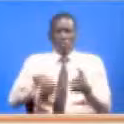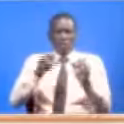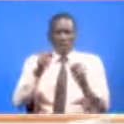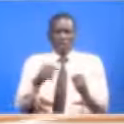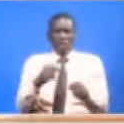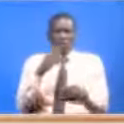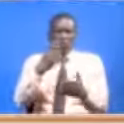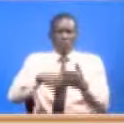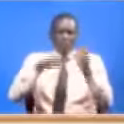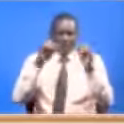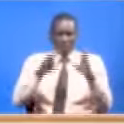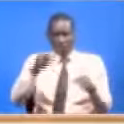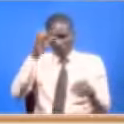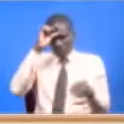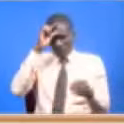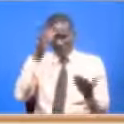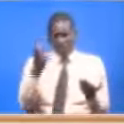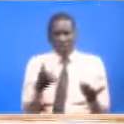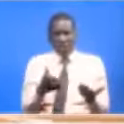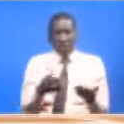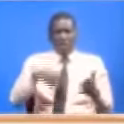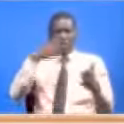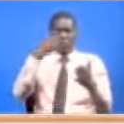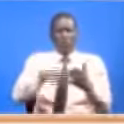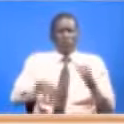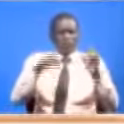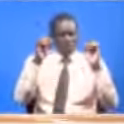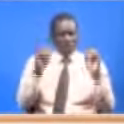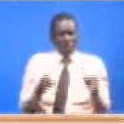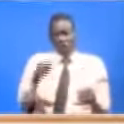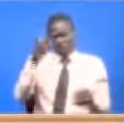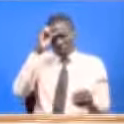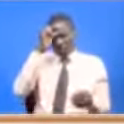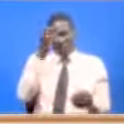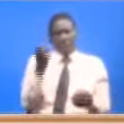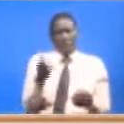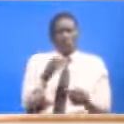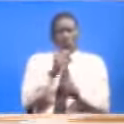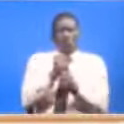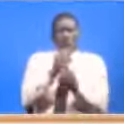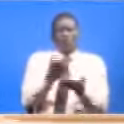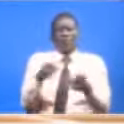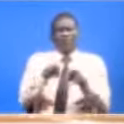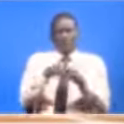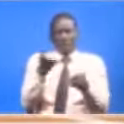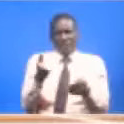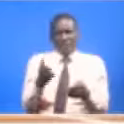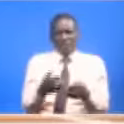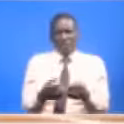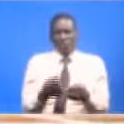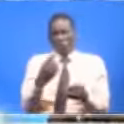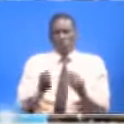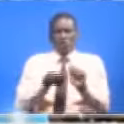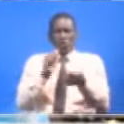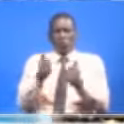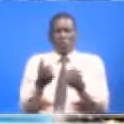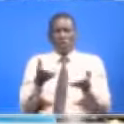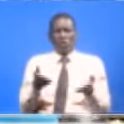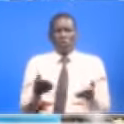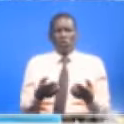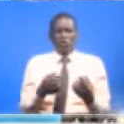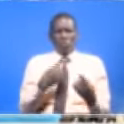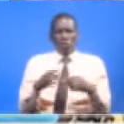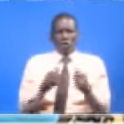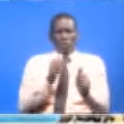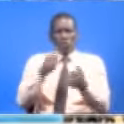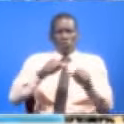nothing. Like literally, it will cost nothing to do something like this, even for each sport. So now if I talk as a sports